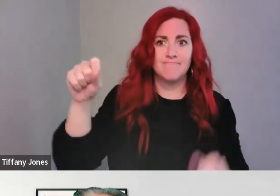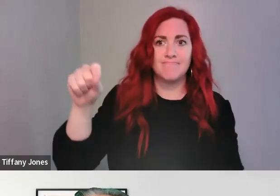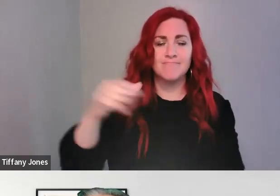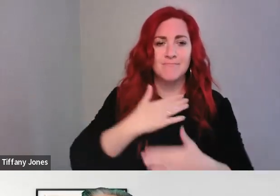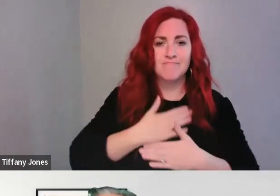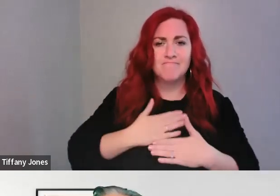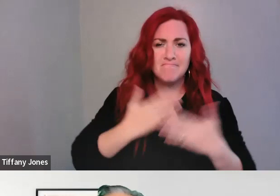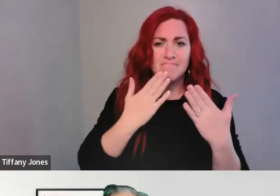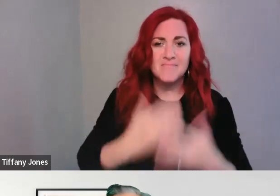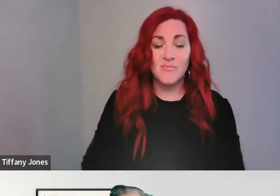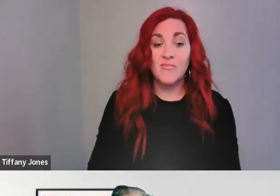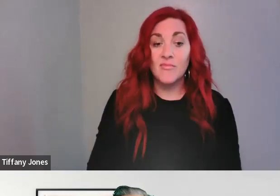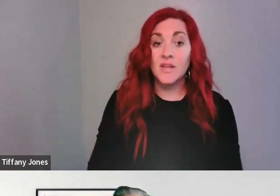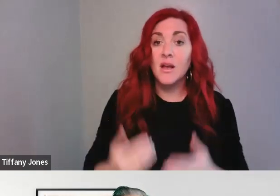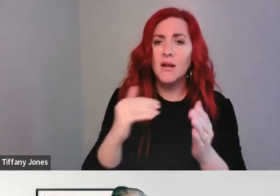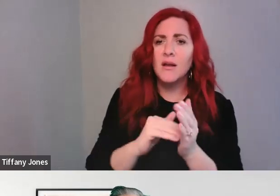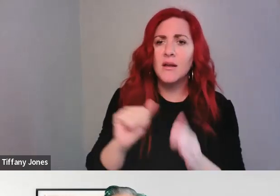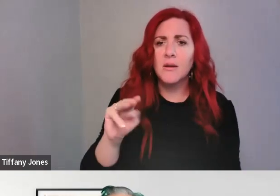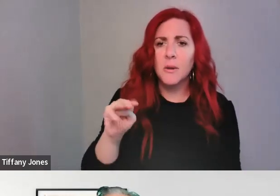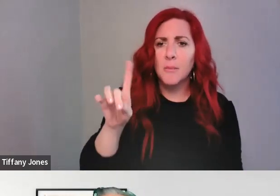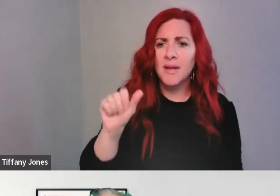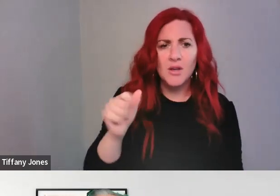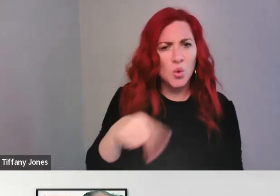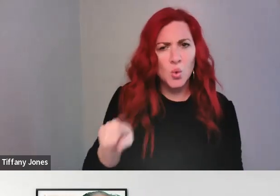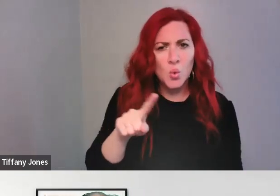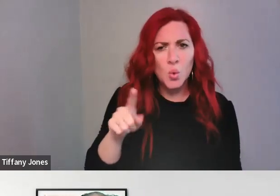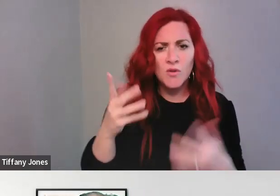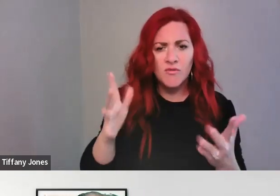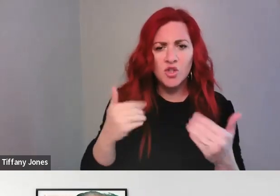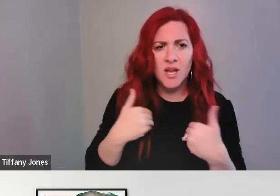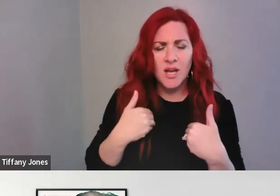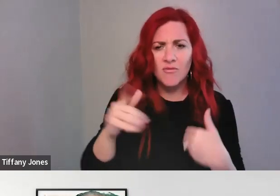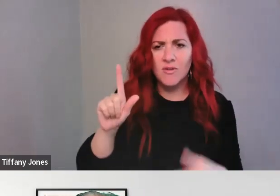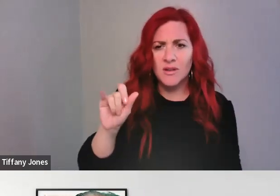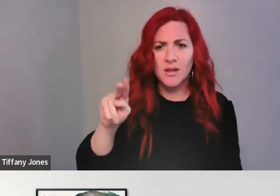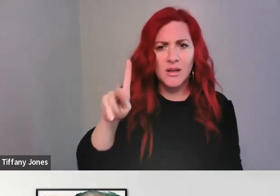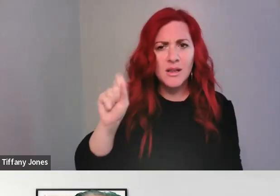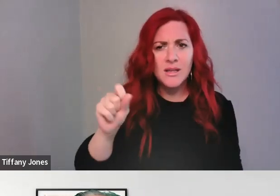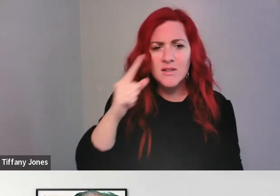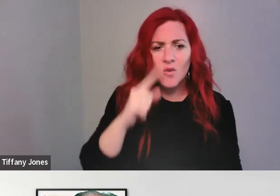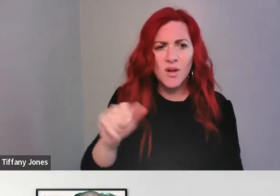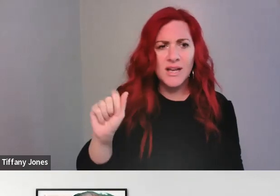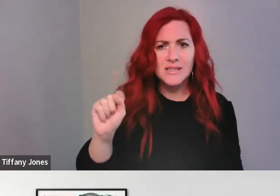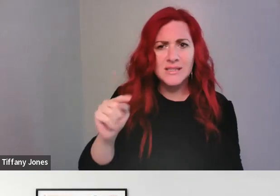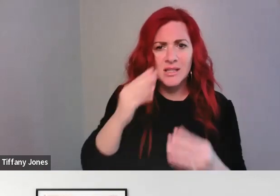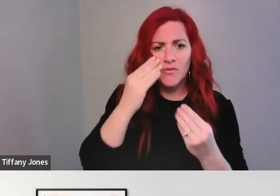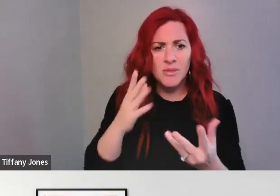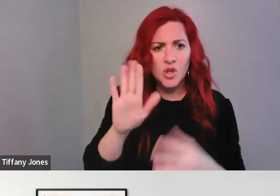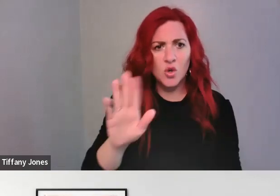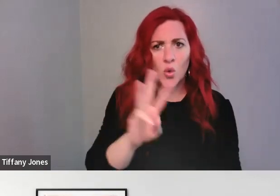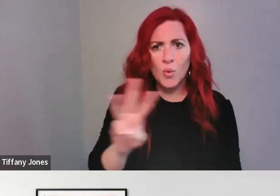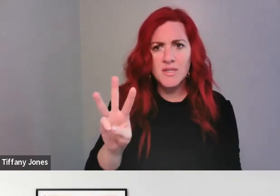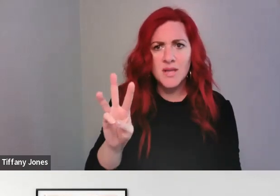that. And then again, Amanda, do you guys have links to any assistive technology information on your website,